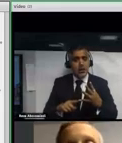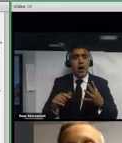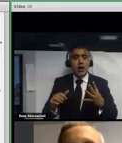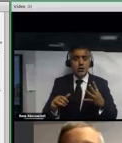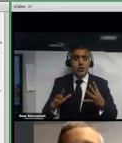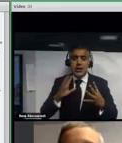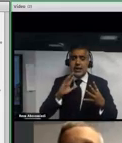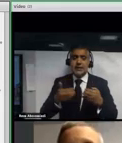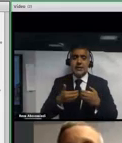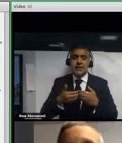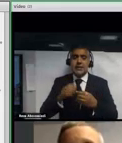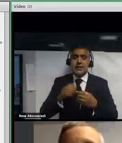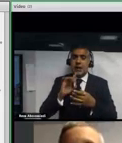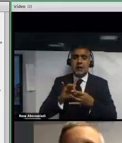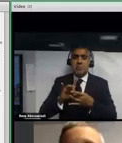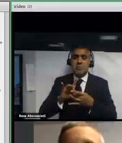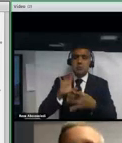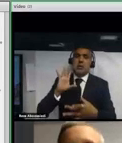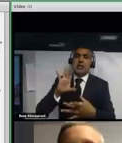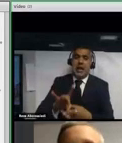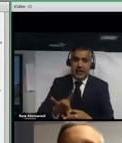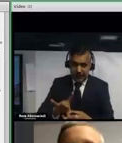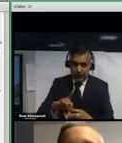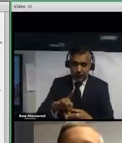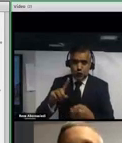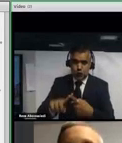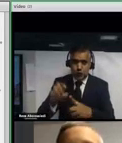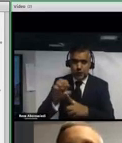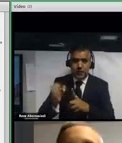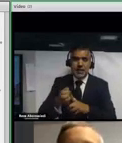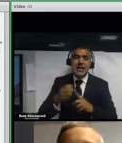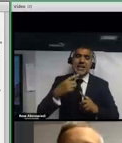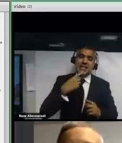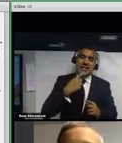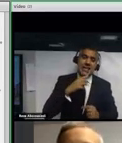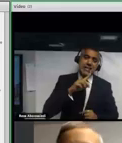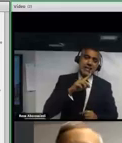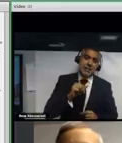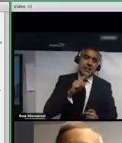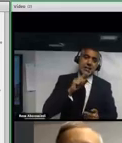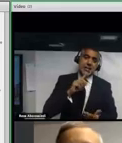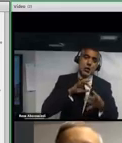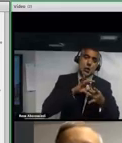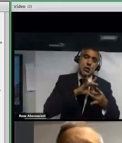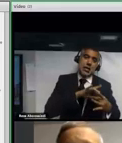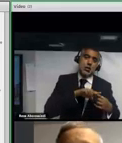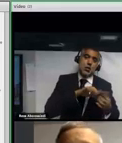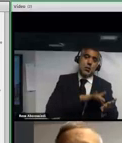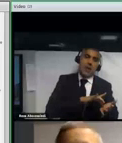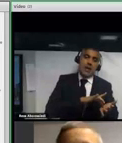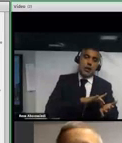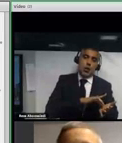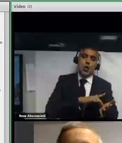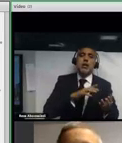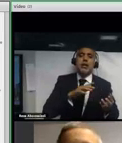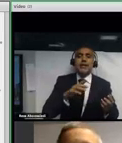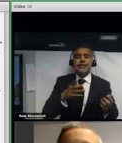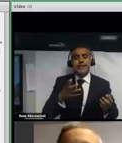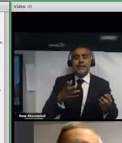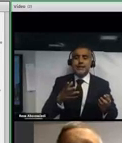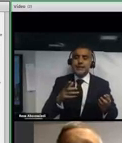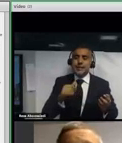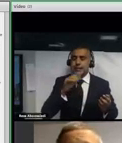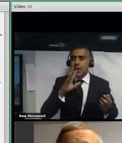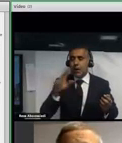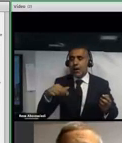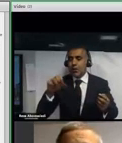completely divorced from the environment. It's saying disability is a medical condition. It gets away from this notion of